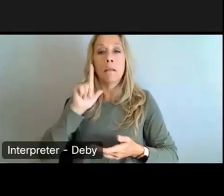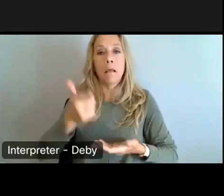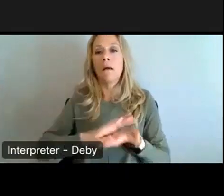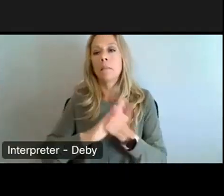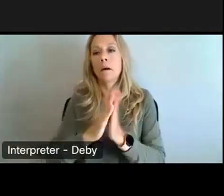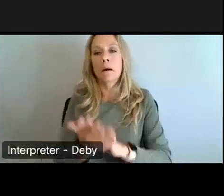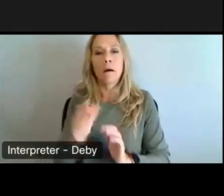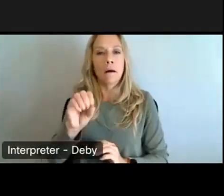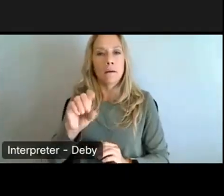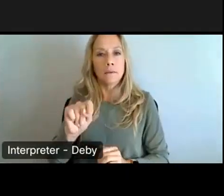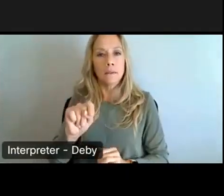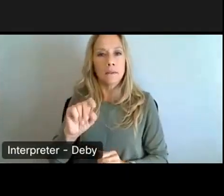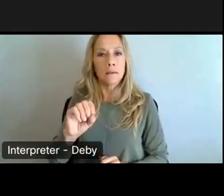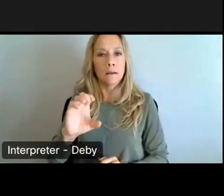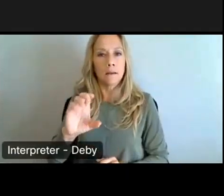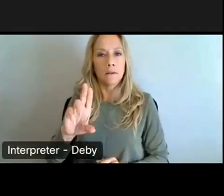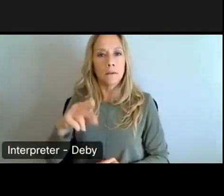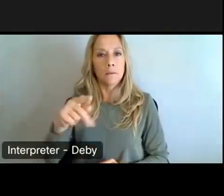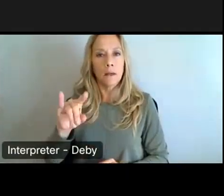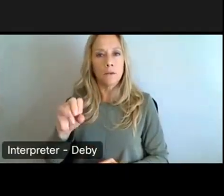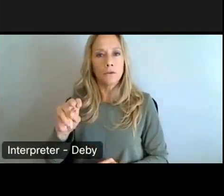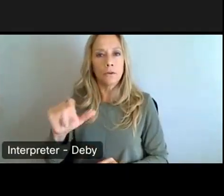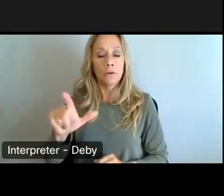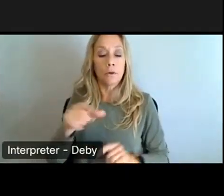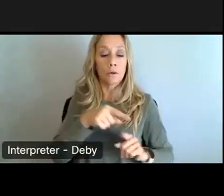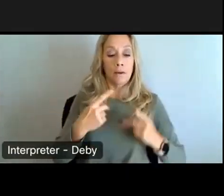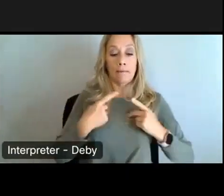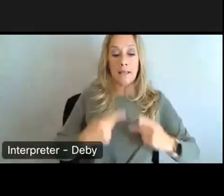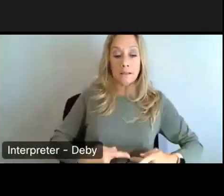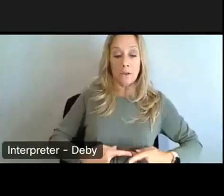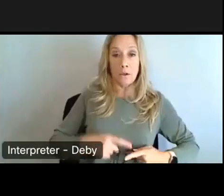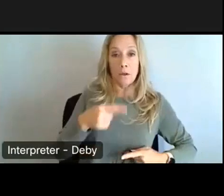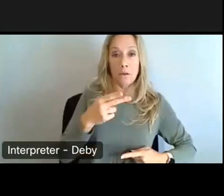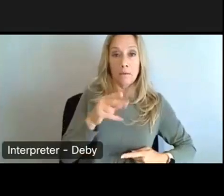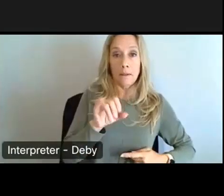therapy, which is, physical therapy is like basically